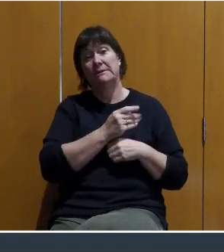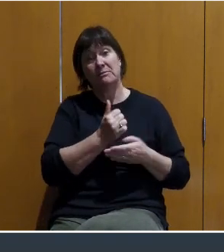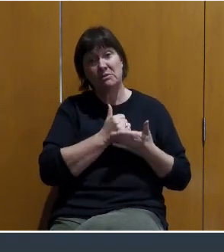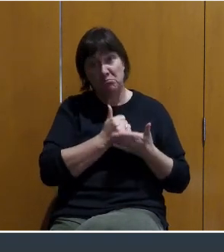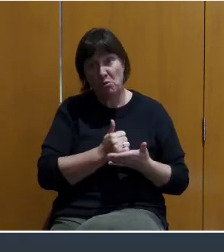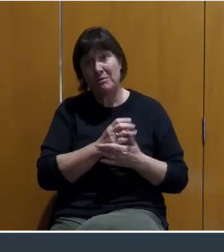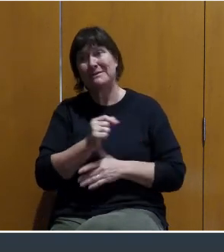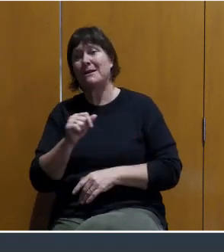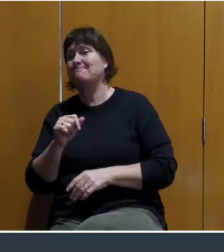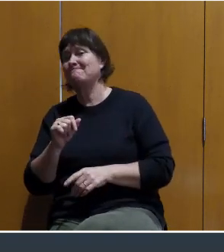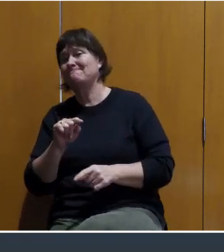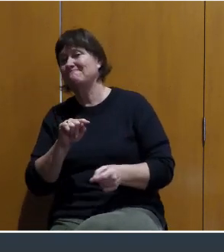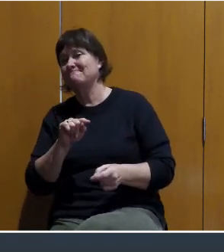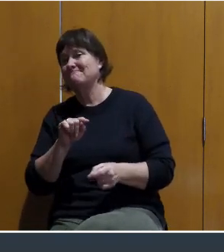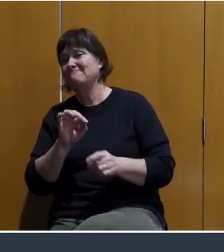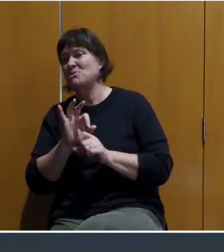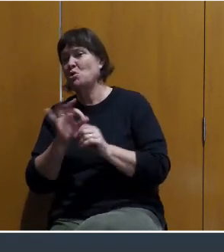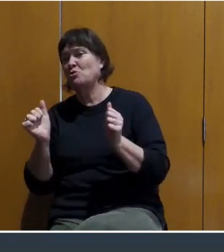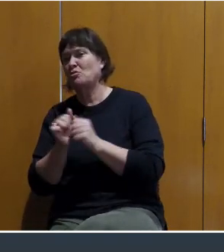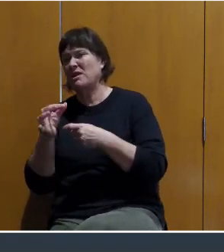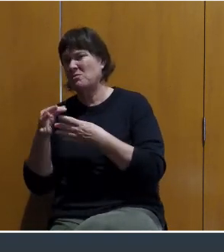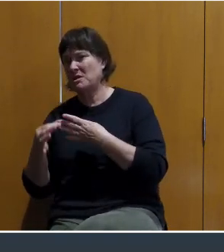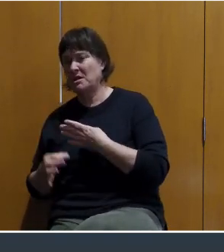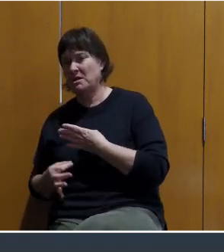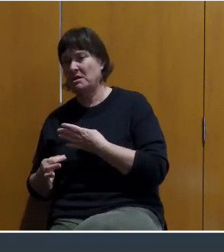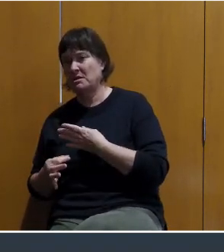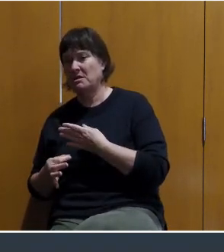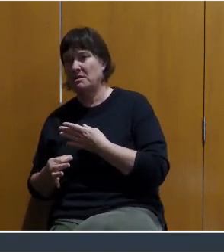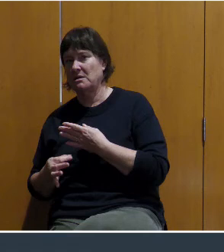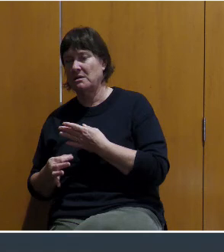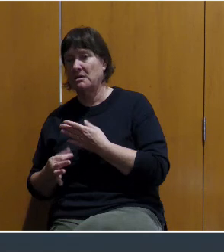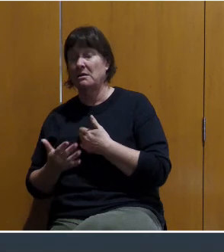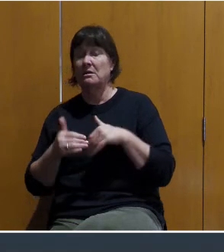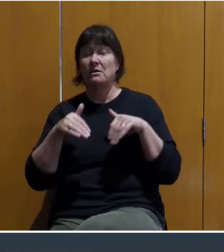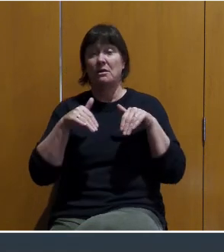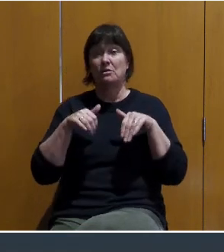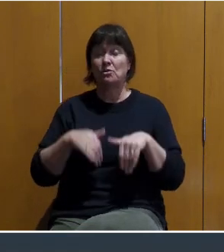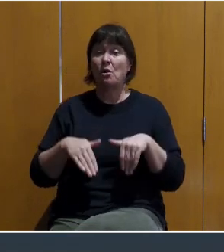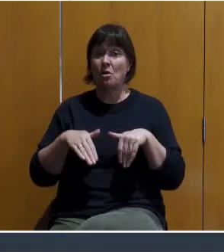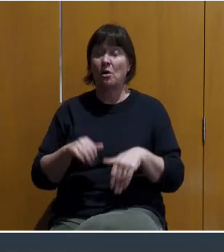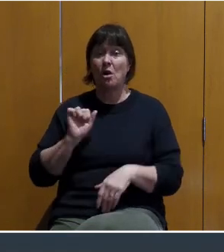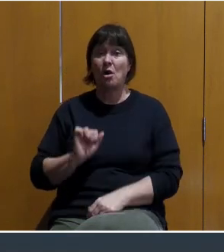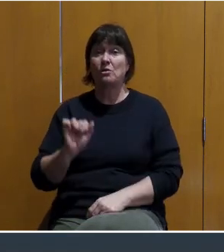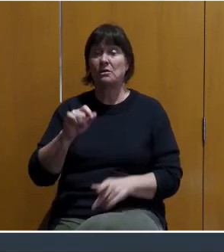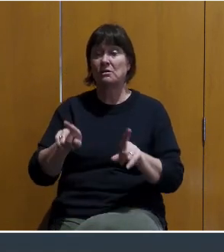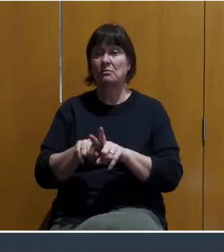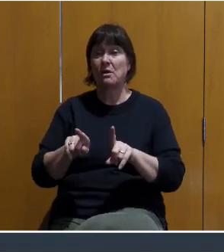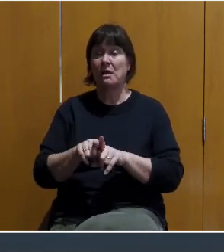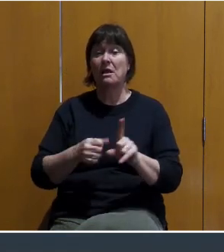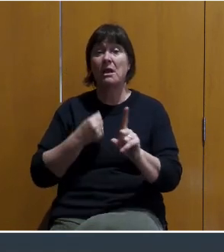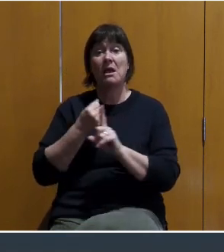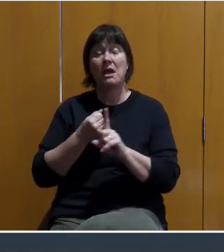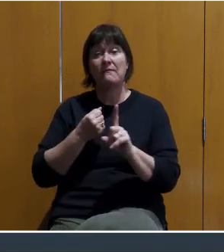being against some aspects of it, and on the other hand, the dog owners who also advocate for their